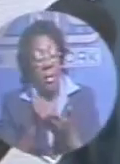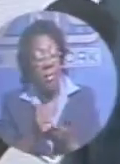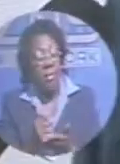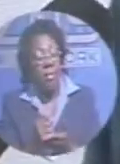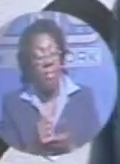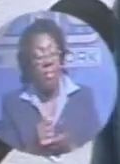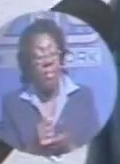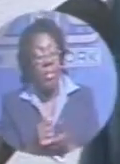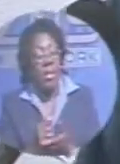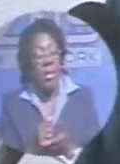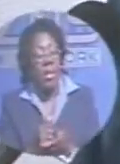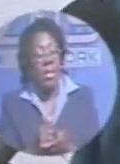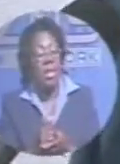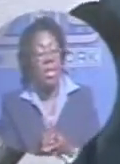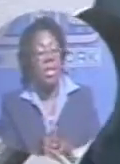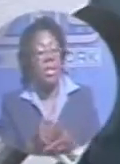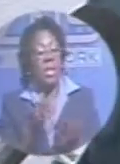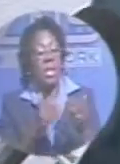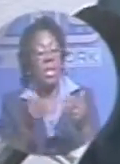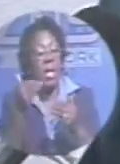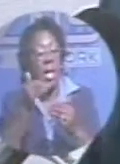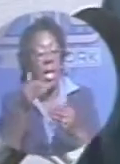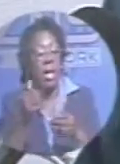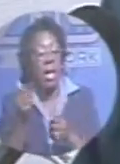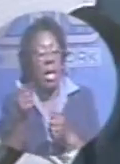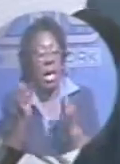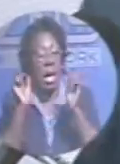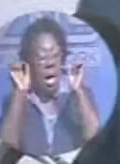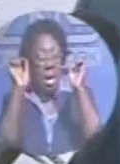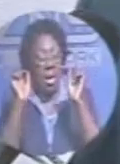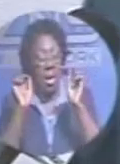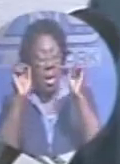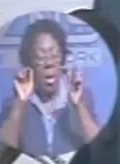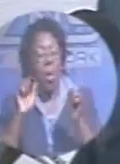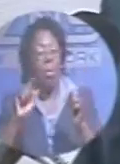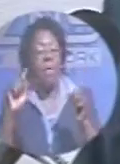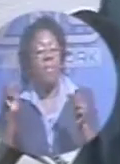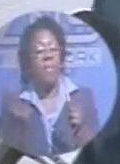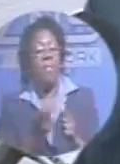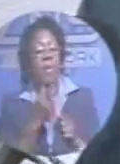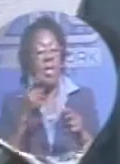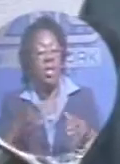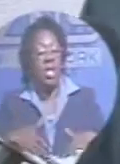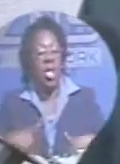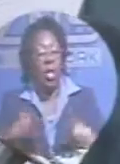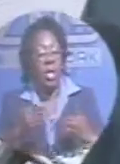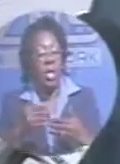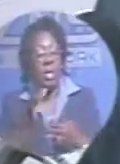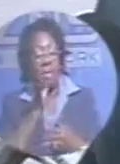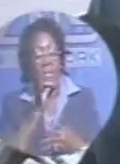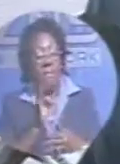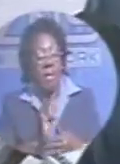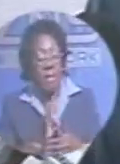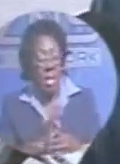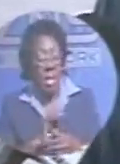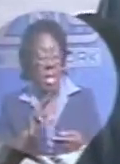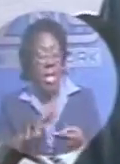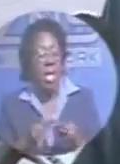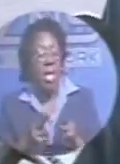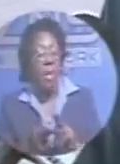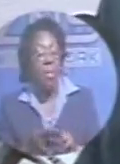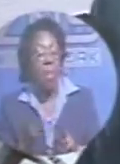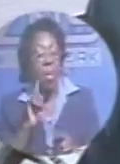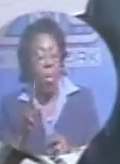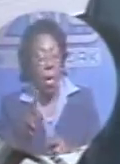elite athlete. She has a WTA ranking, one of the first, you know, youngest females, 16. She's 16 years old. She's the number one